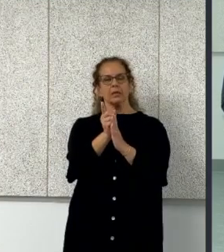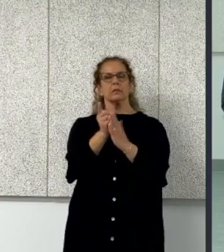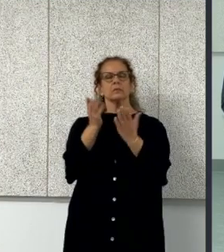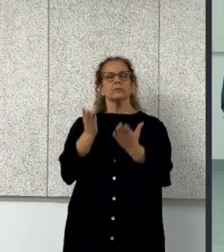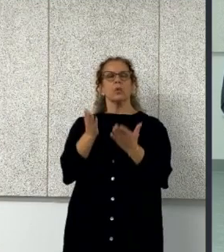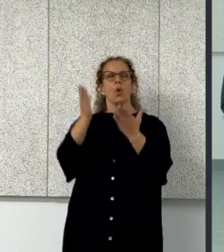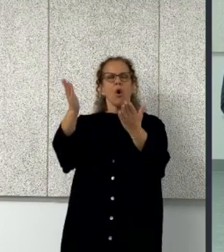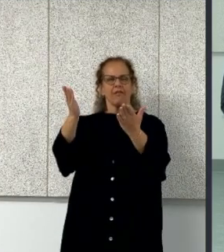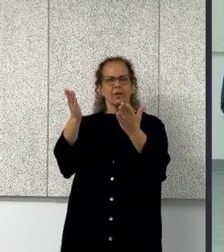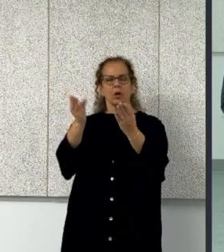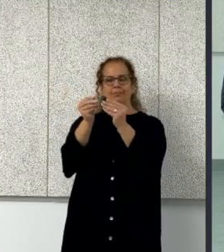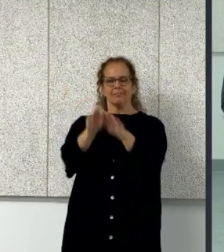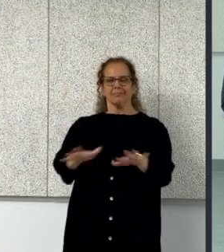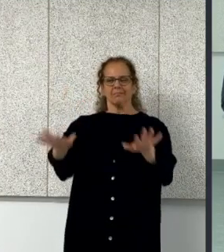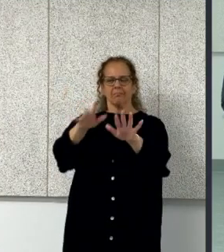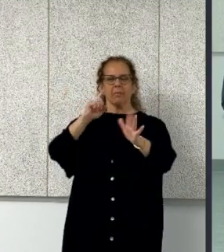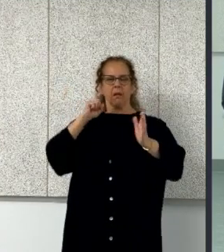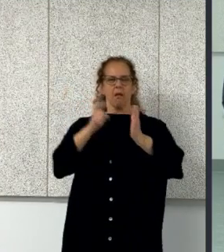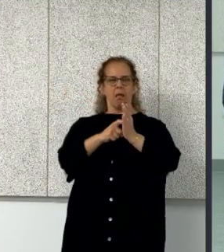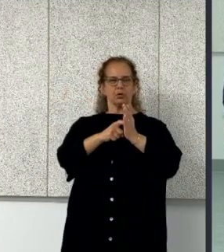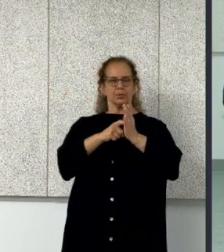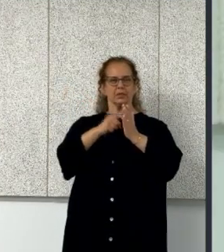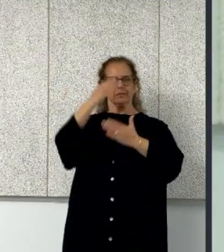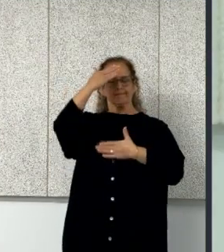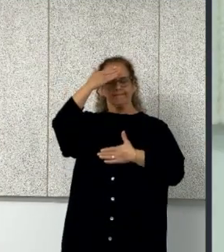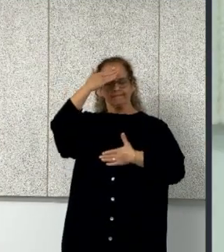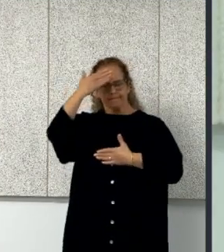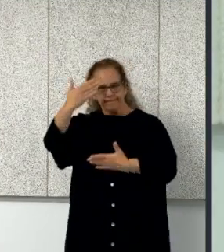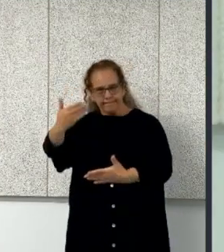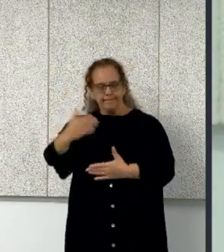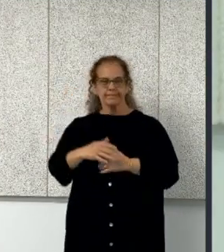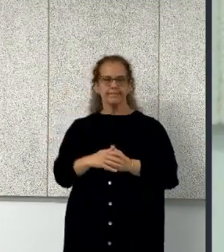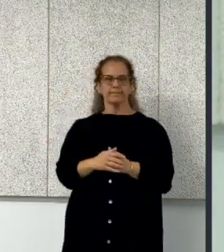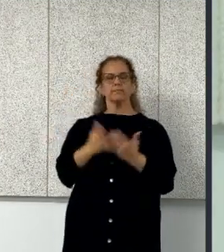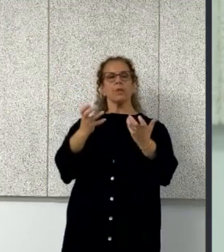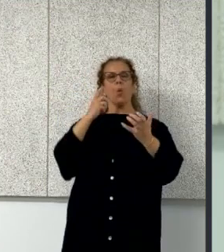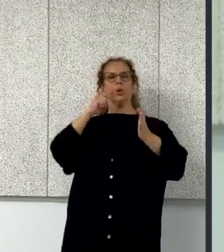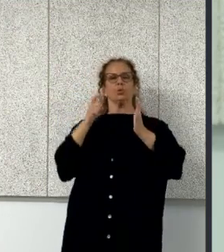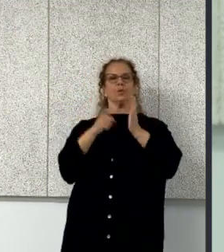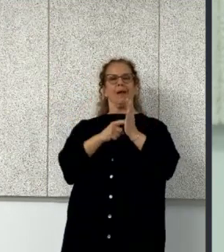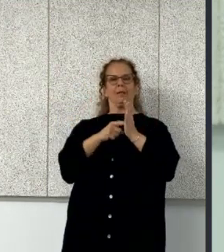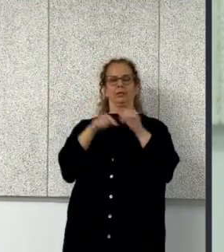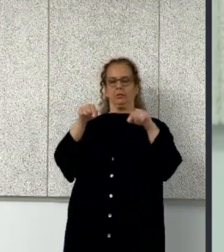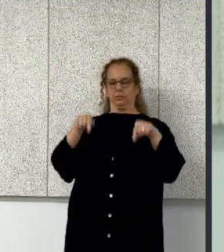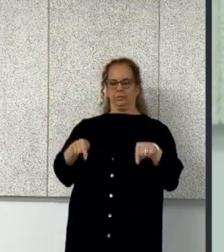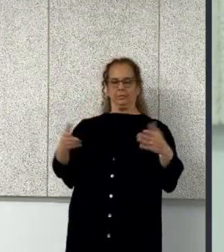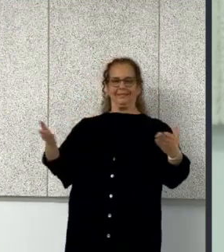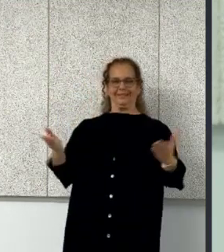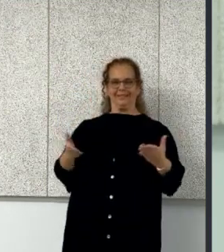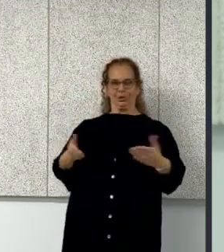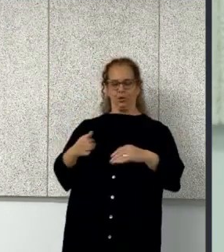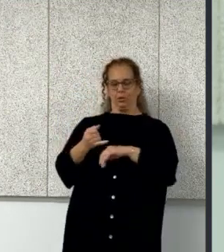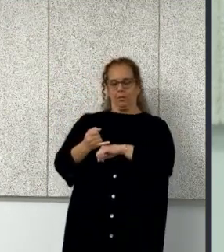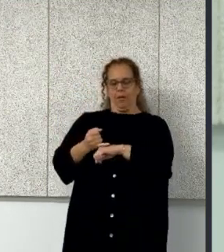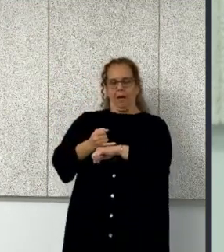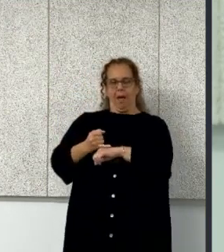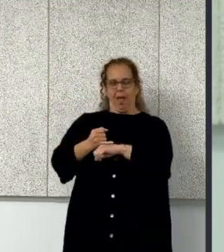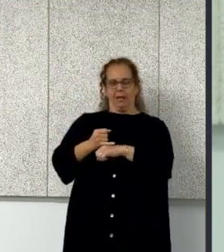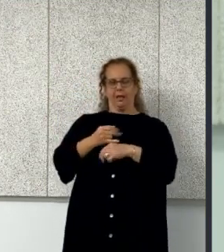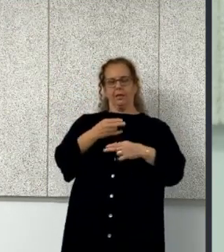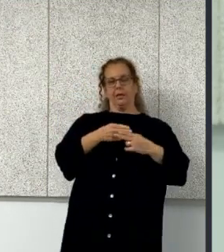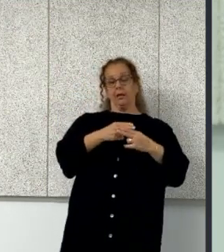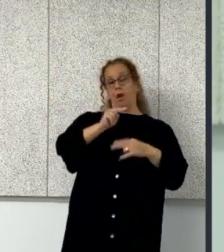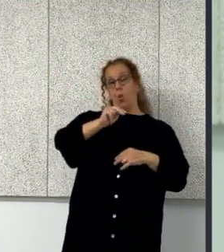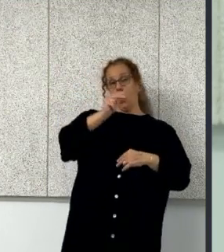up a land acknowledgement. I want to acknowledge that wherever we are currently located on Turtle Island, otherwise known as